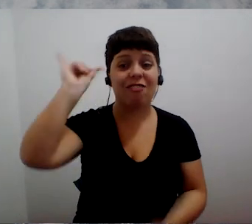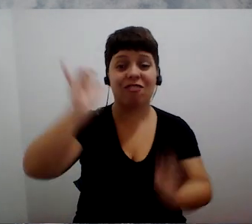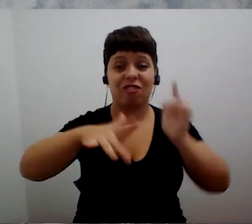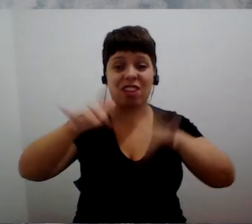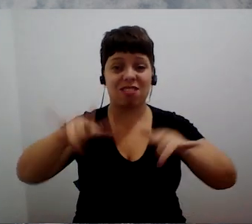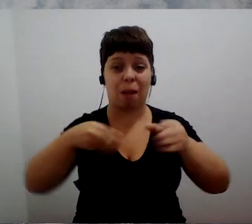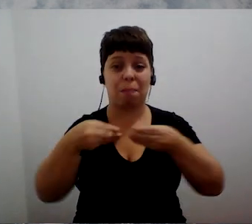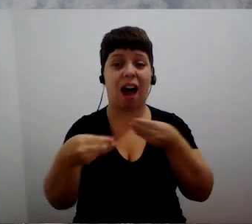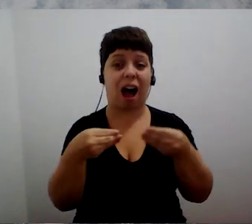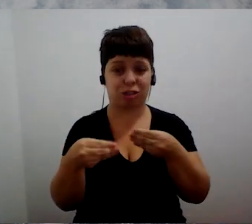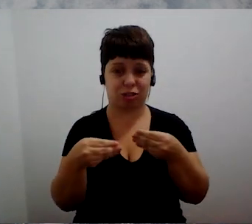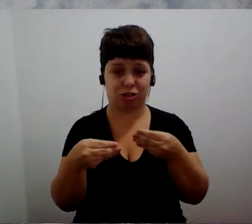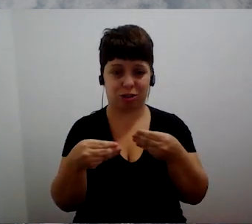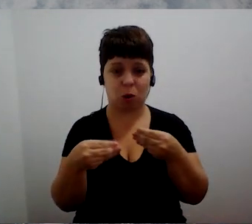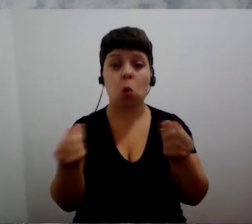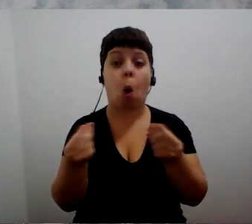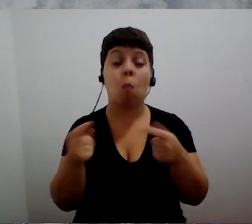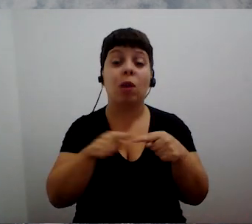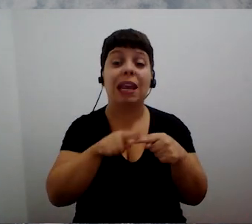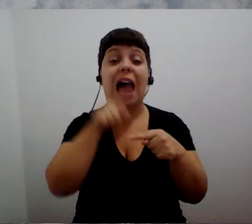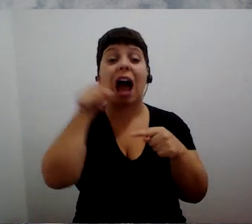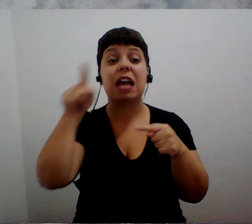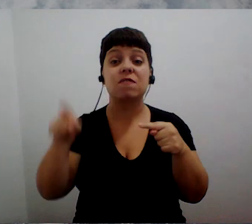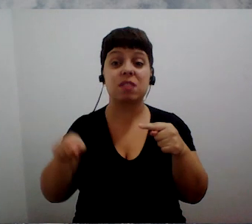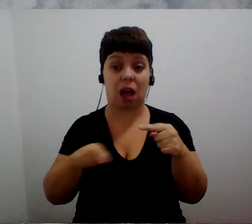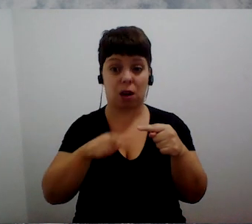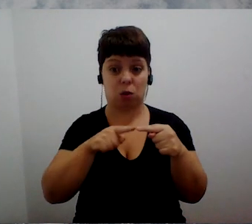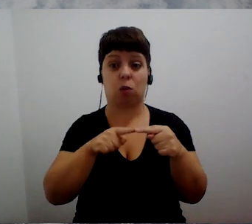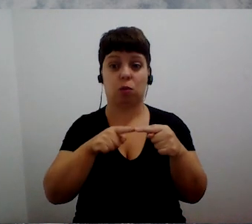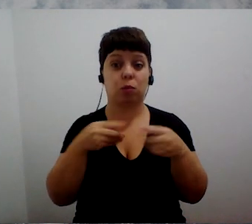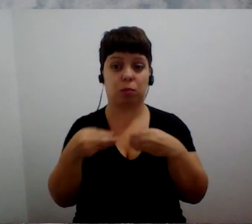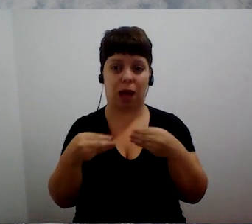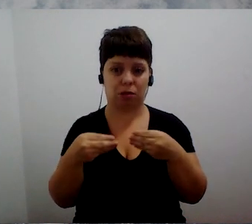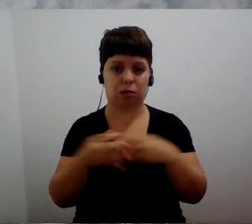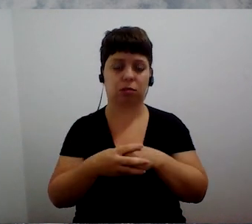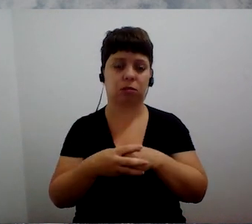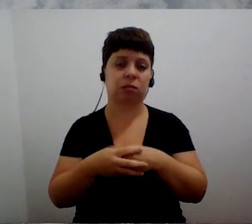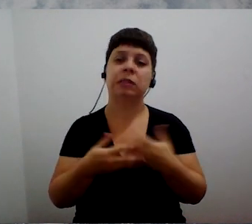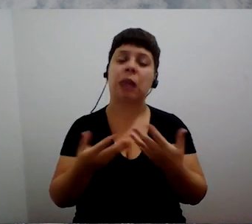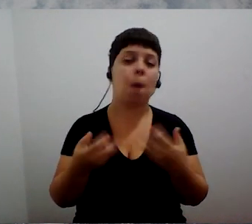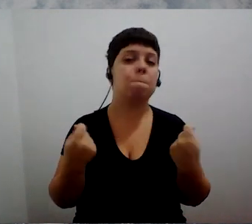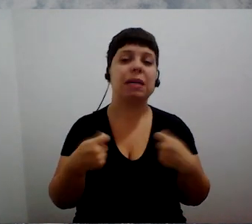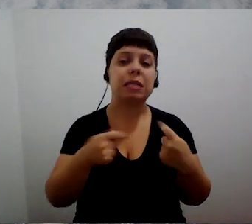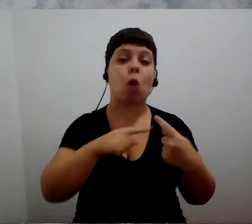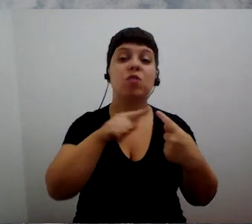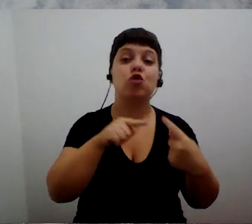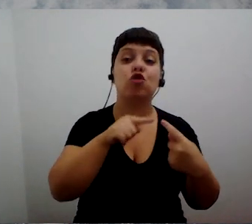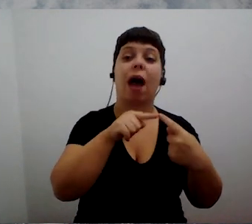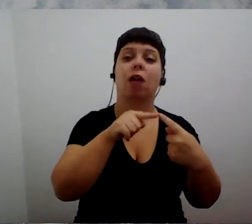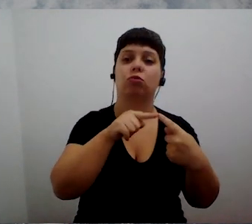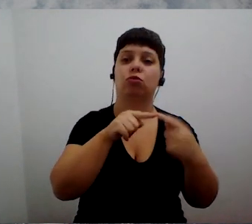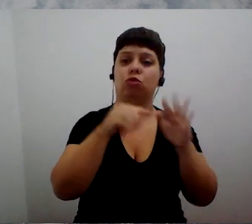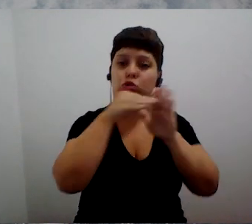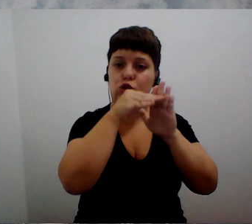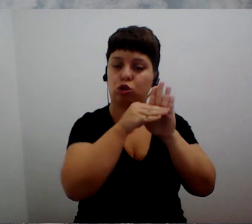you will, towards preventing plastic pollution by implementing a life cycle approach to